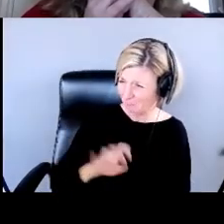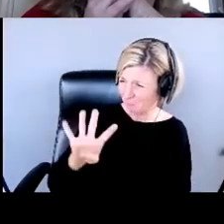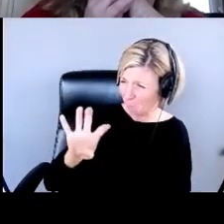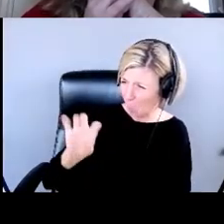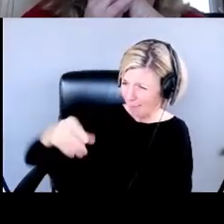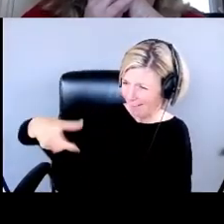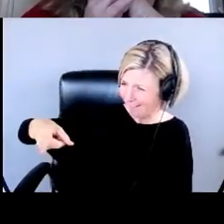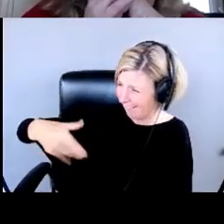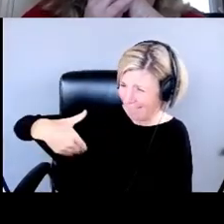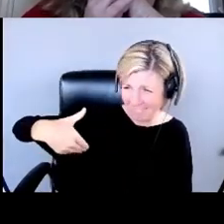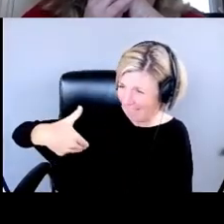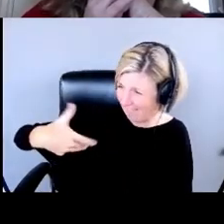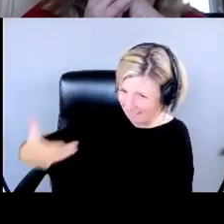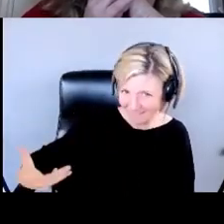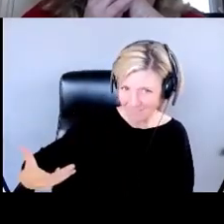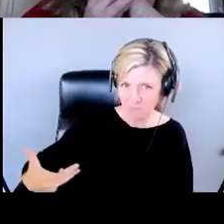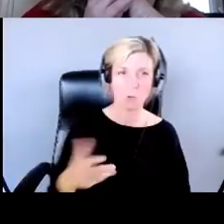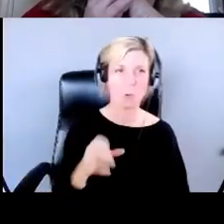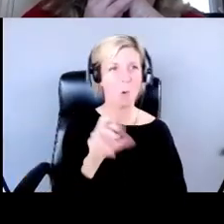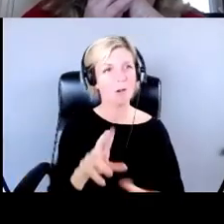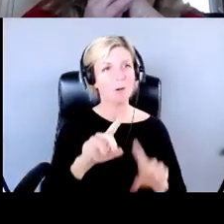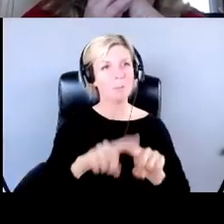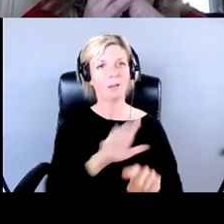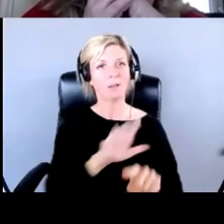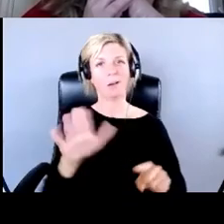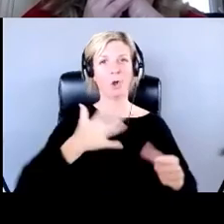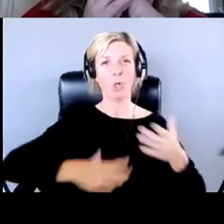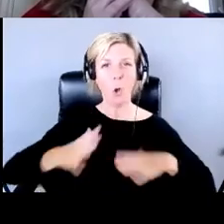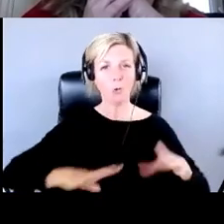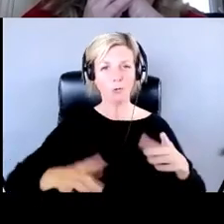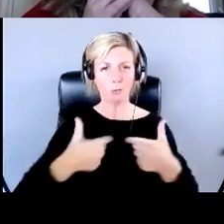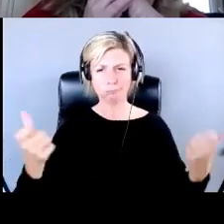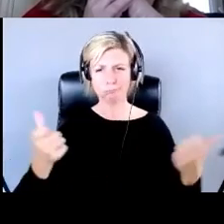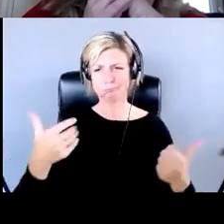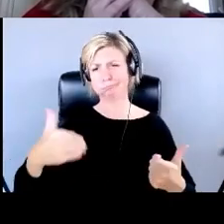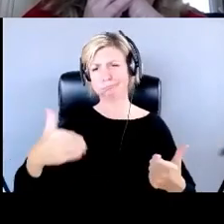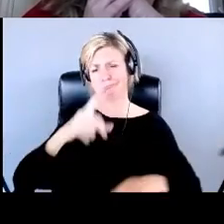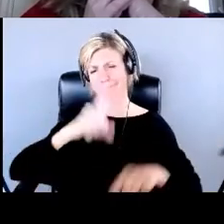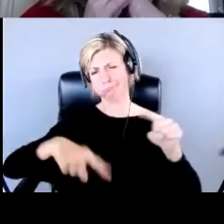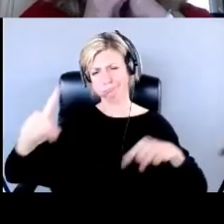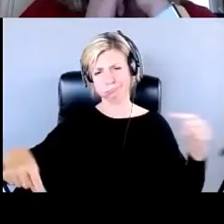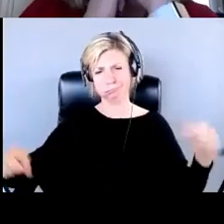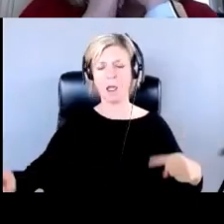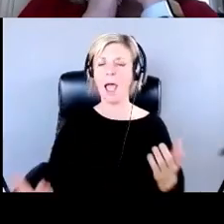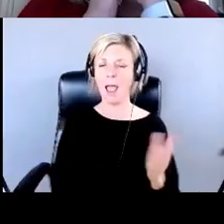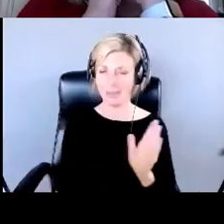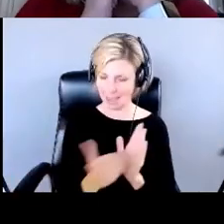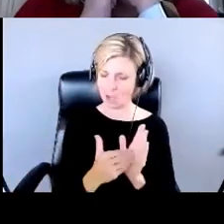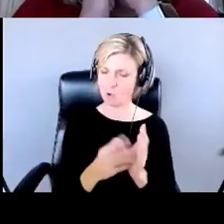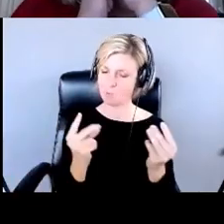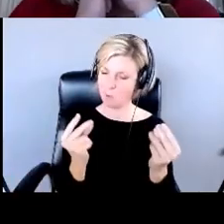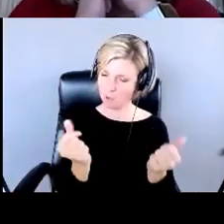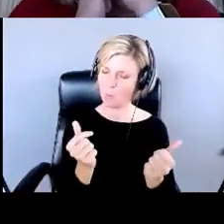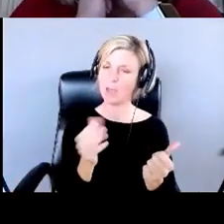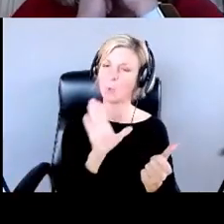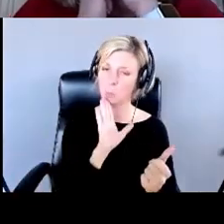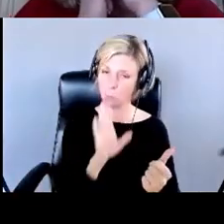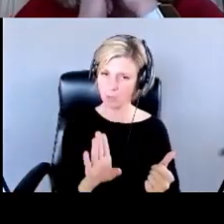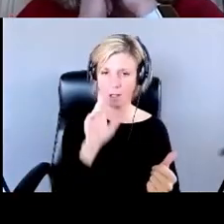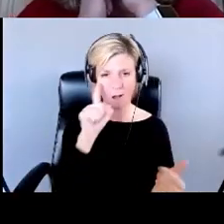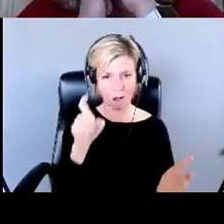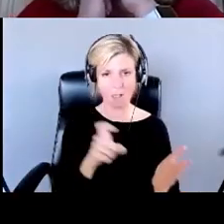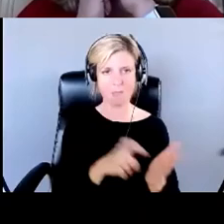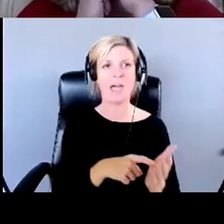And even what you're wearing, clothes and all that stuff, that's all over the world. That's all over Canada. That ageism stuff. There was even